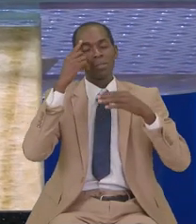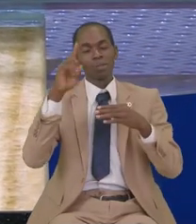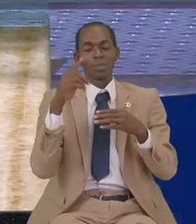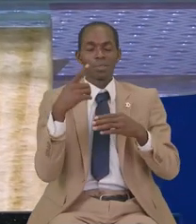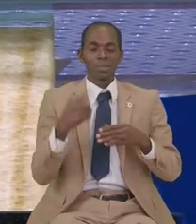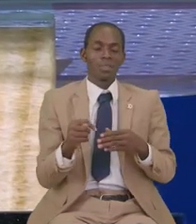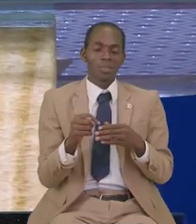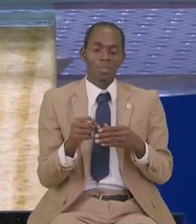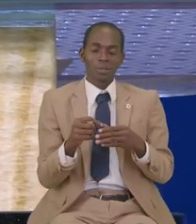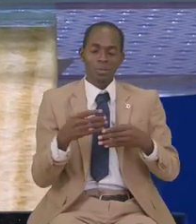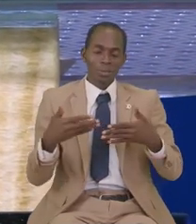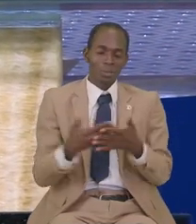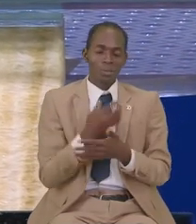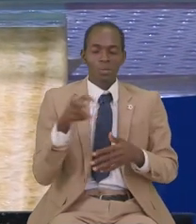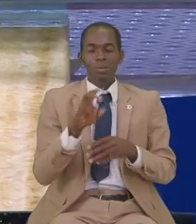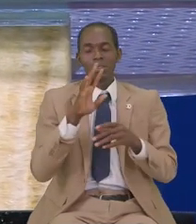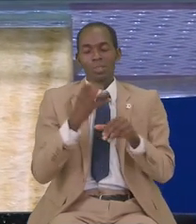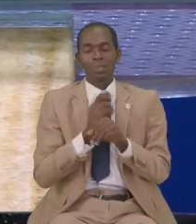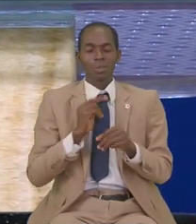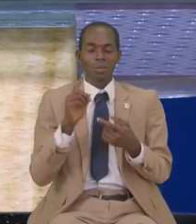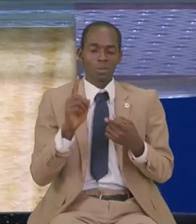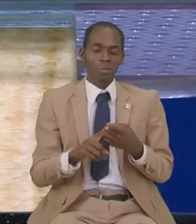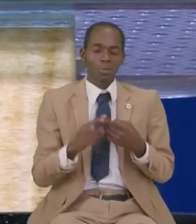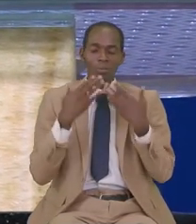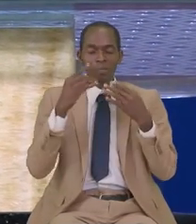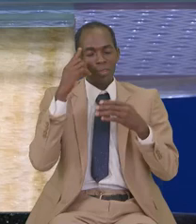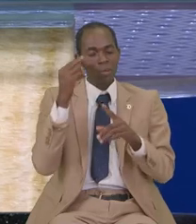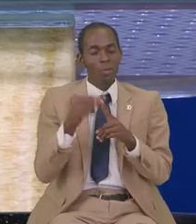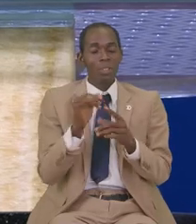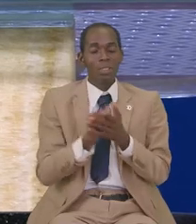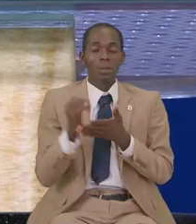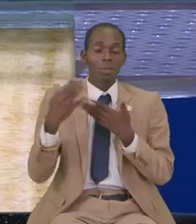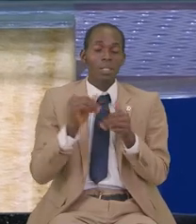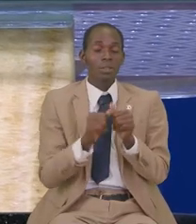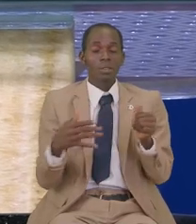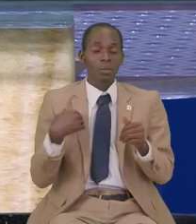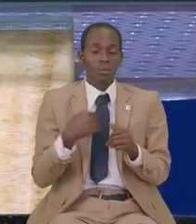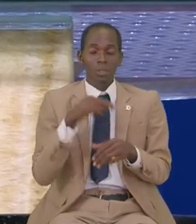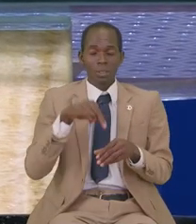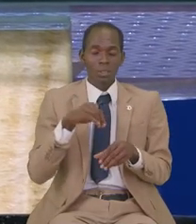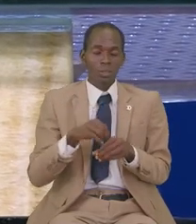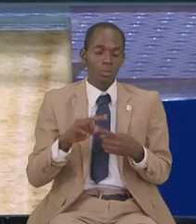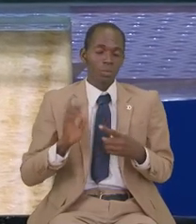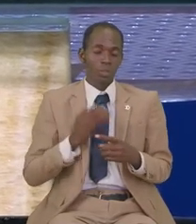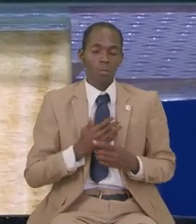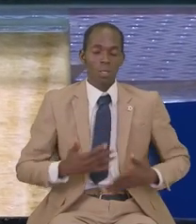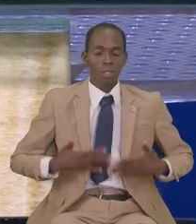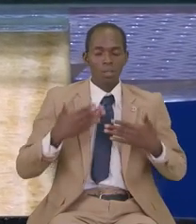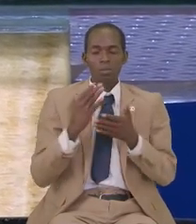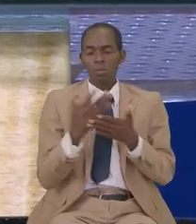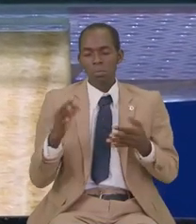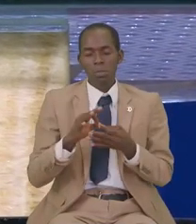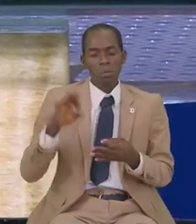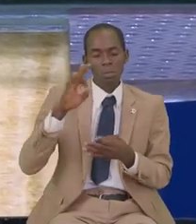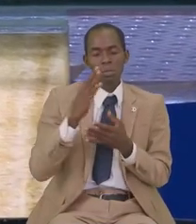through. Thank you for your word that brings everything we need into our lives. Something spiritual,